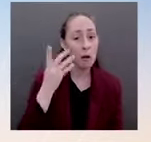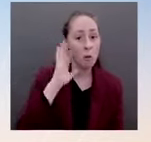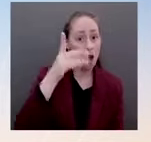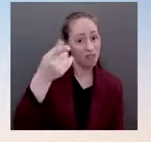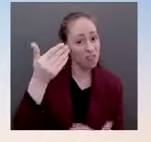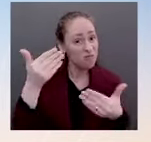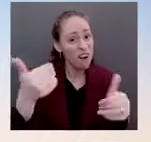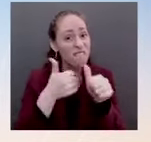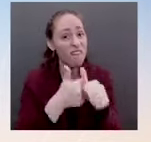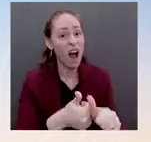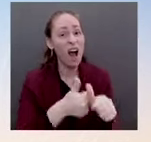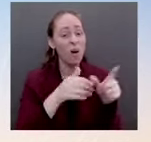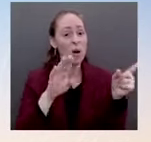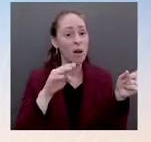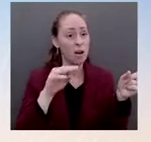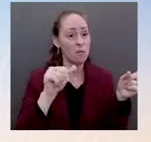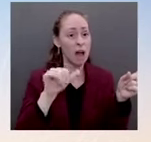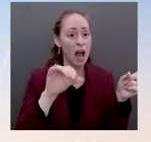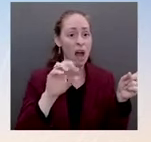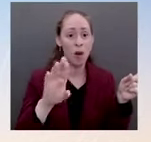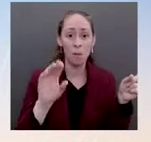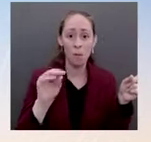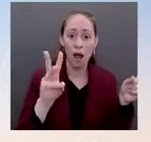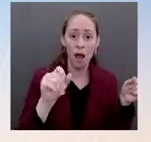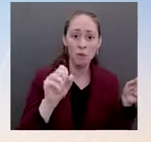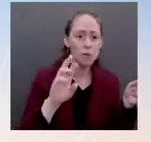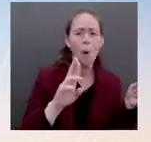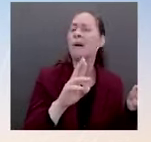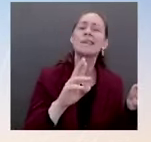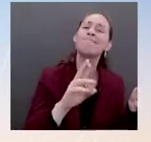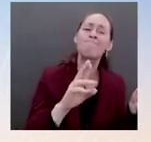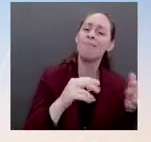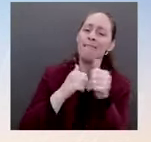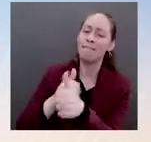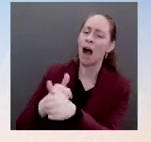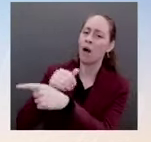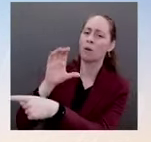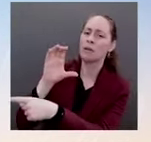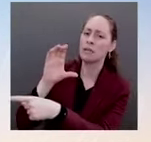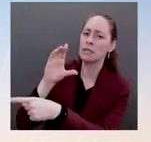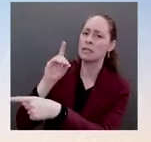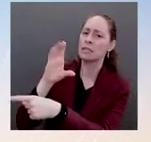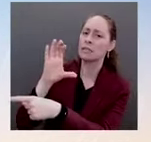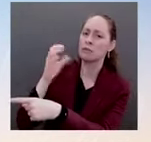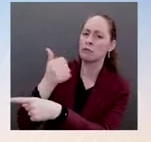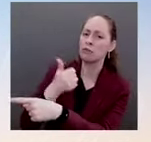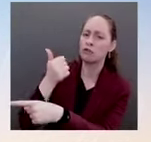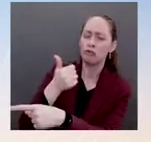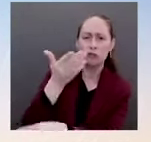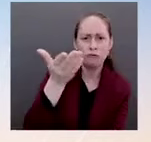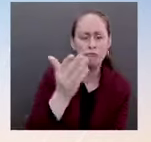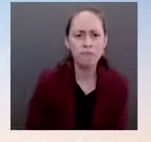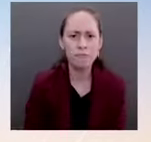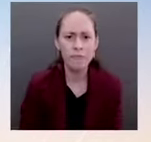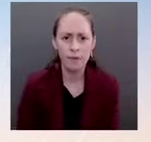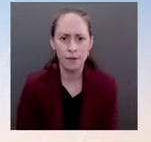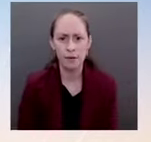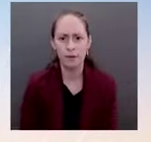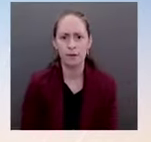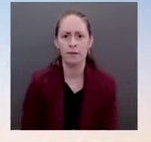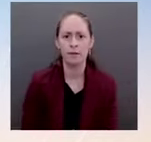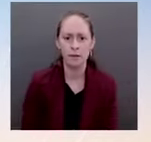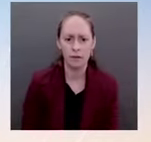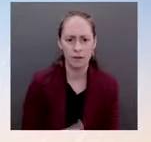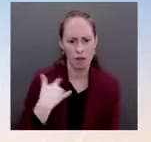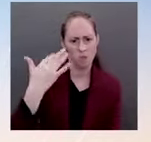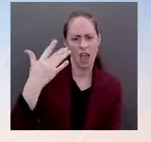CDC to make their recommendations before you change any of the activities on this campus? We'll wait for the CDC, and they've said, and I know you had a